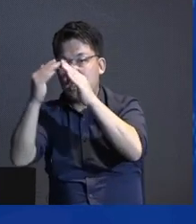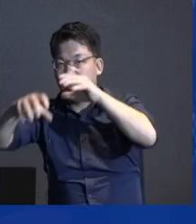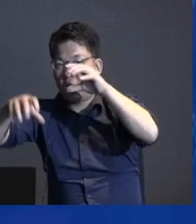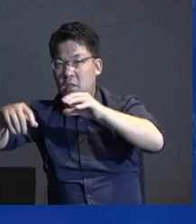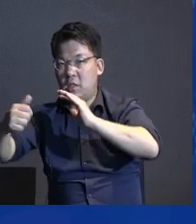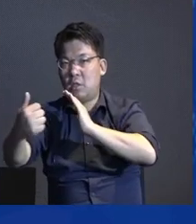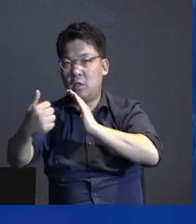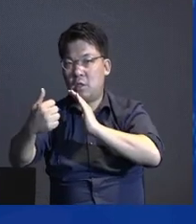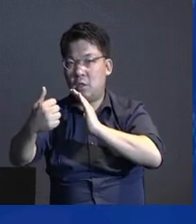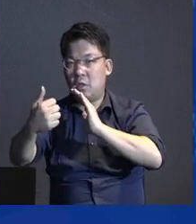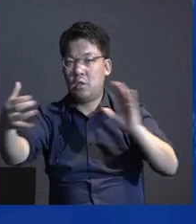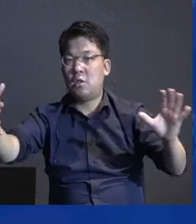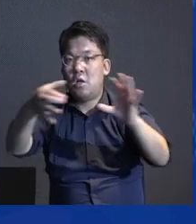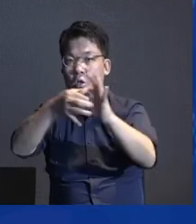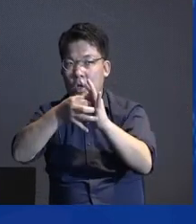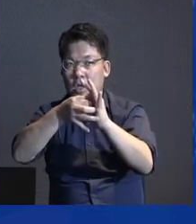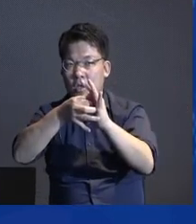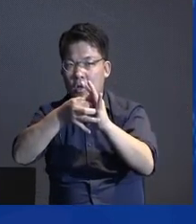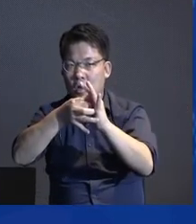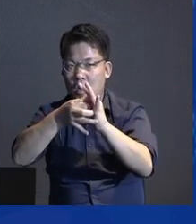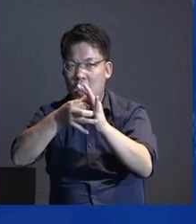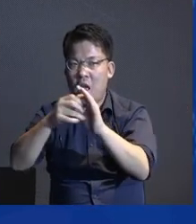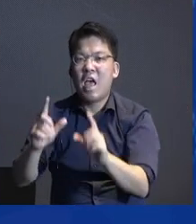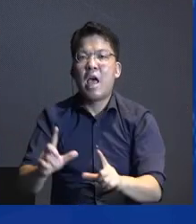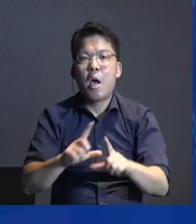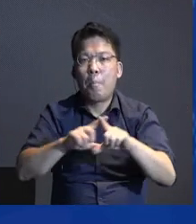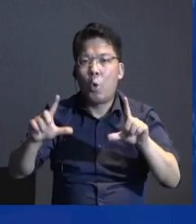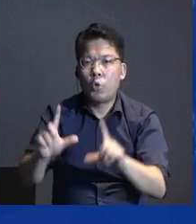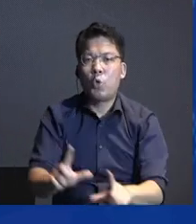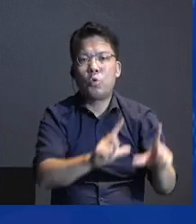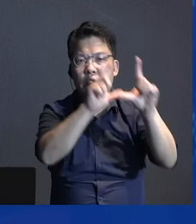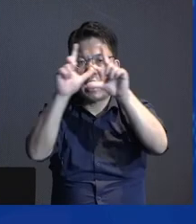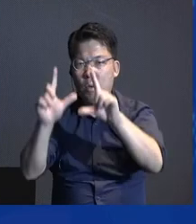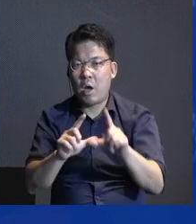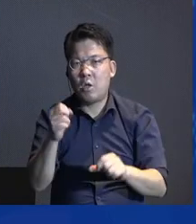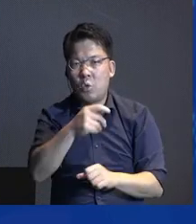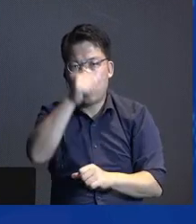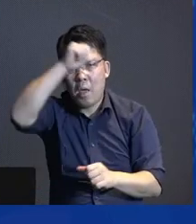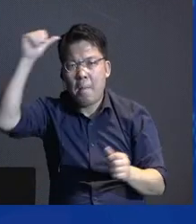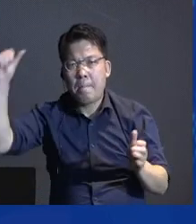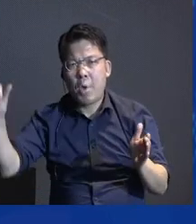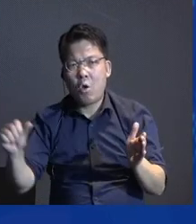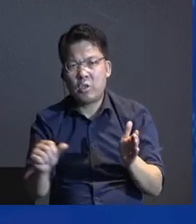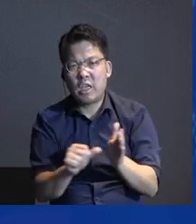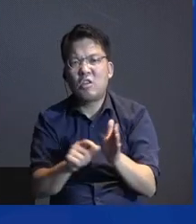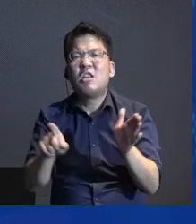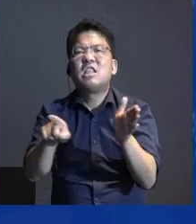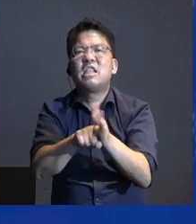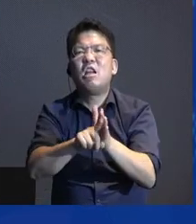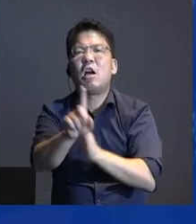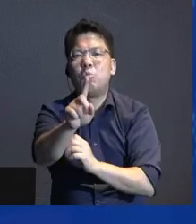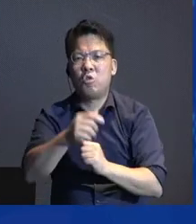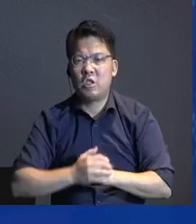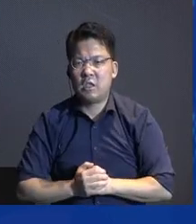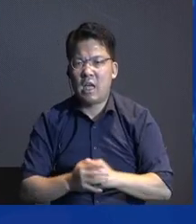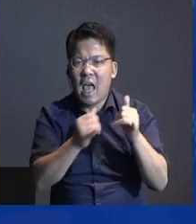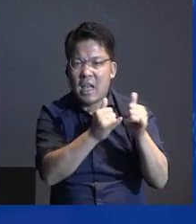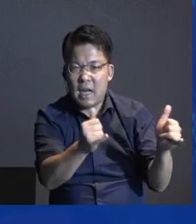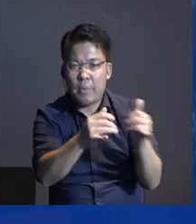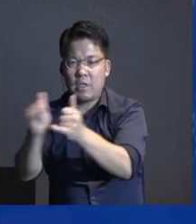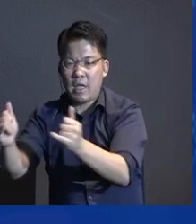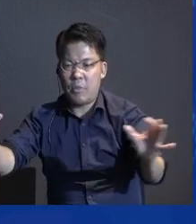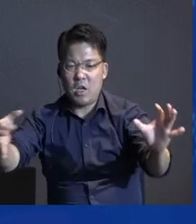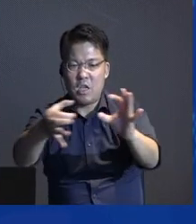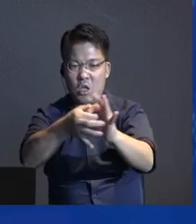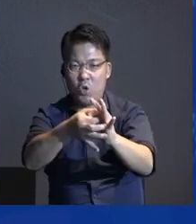person likes, what to do, and what can do. A life in which the human rights of the elderly